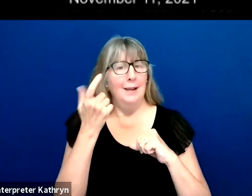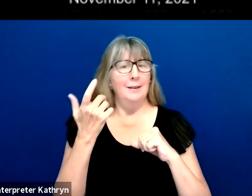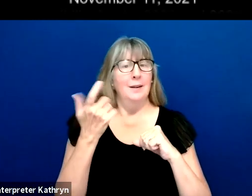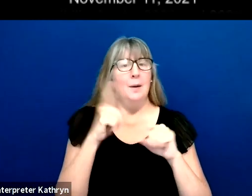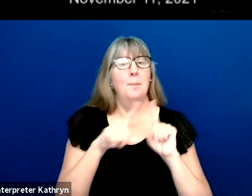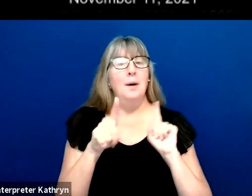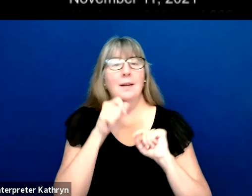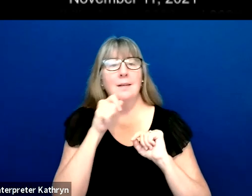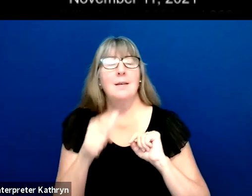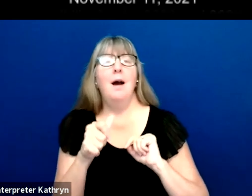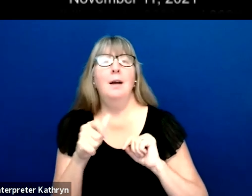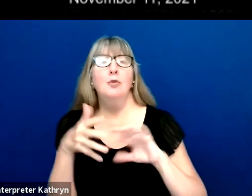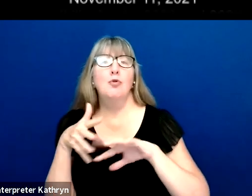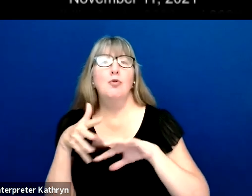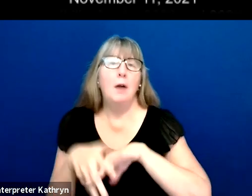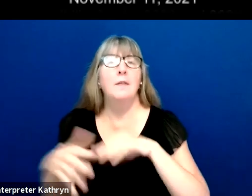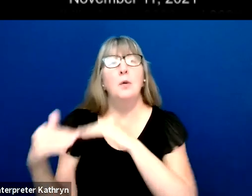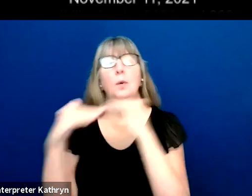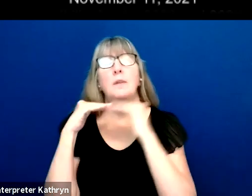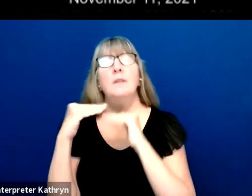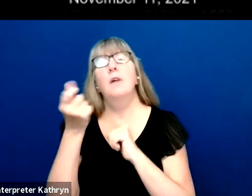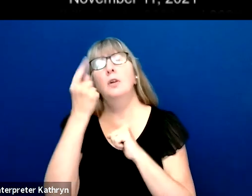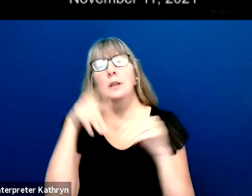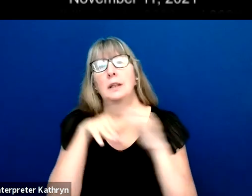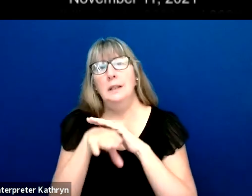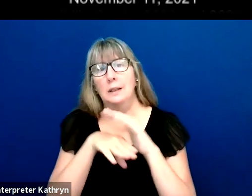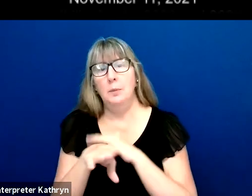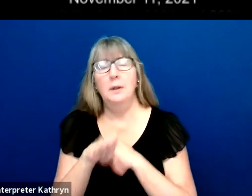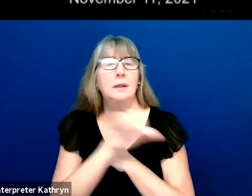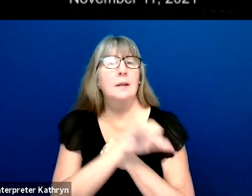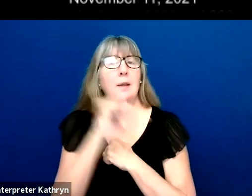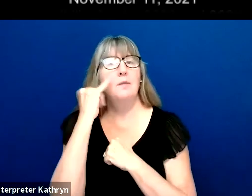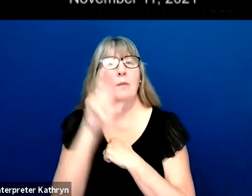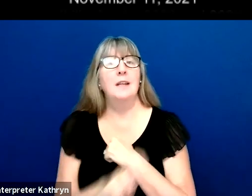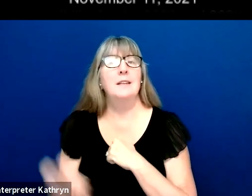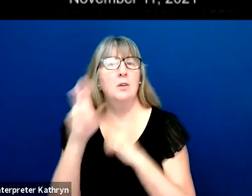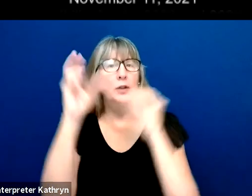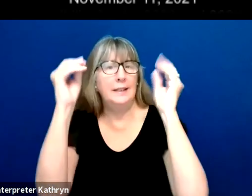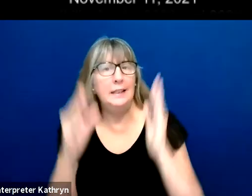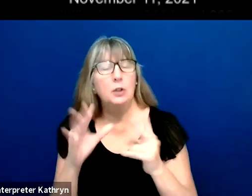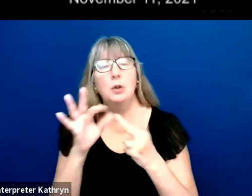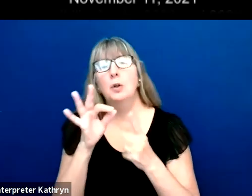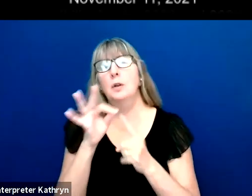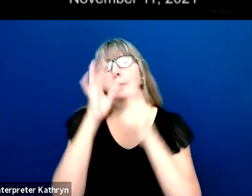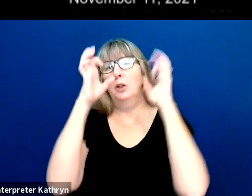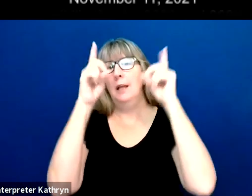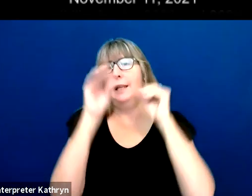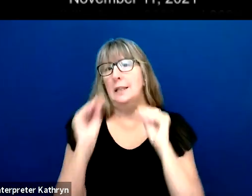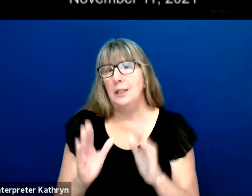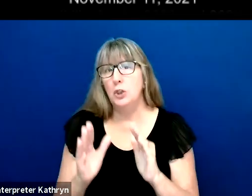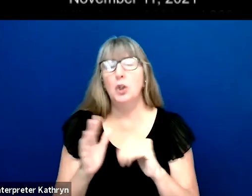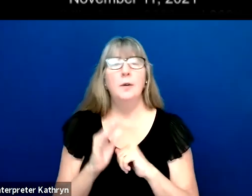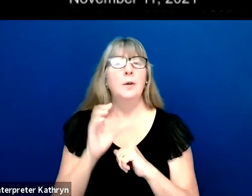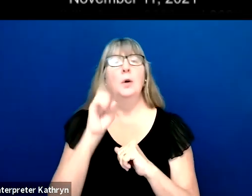equivalent, I understand accessibility. And likewise, if you have an itinerant teacher, a special ed teacher, or